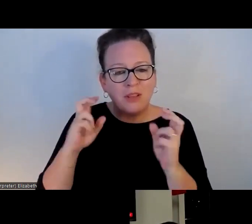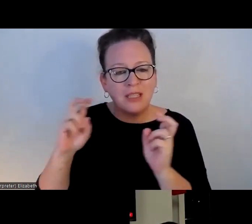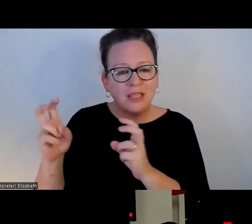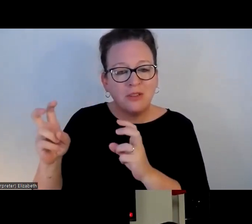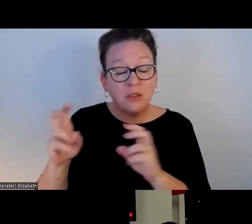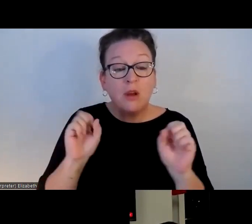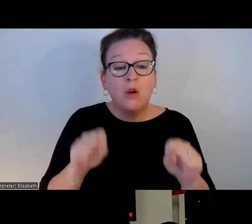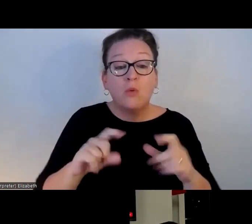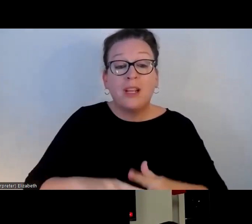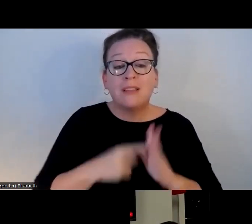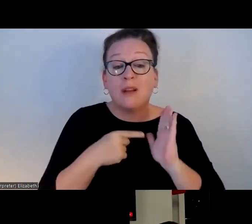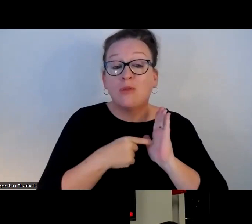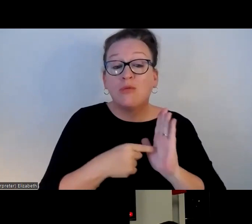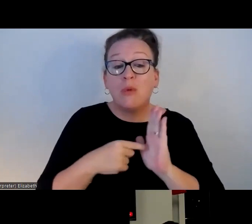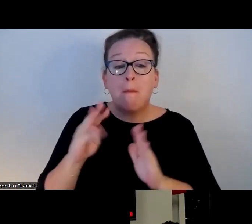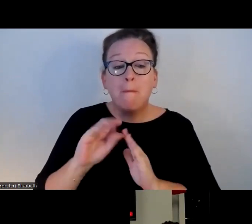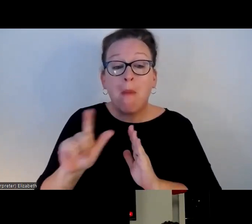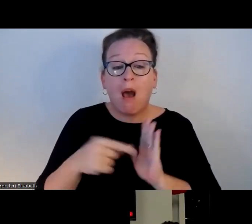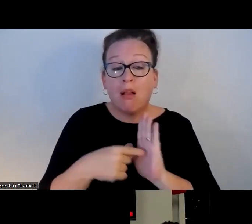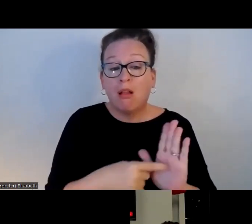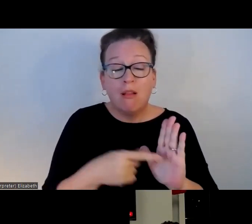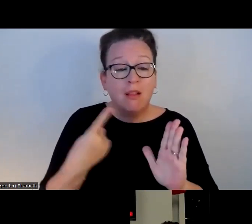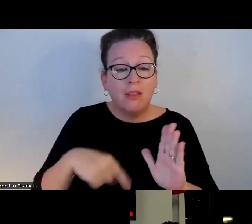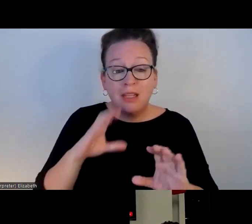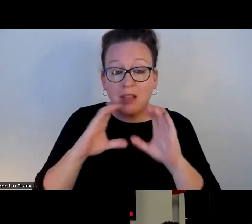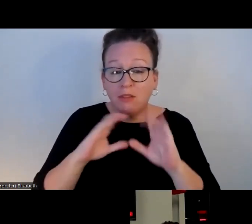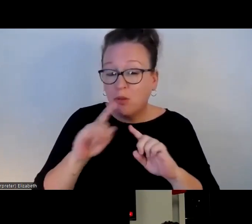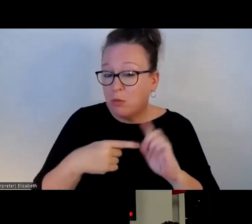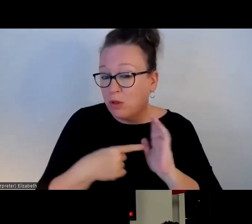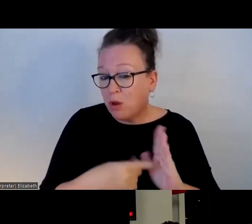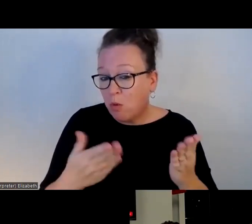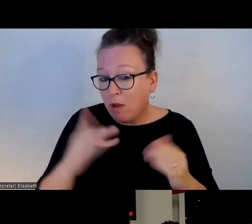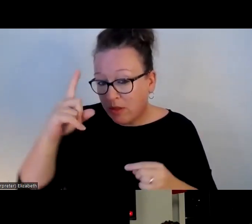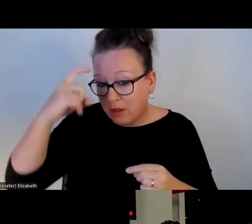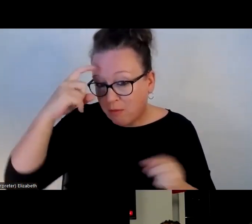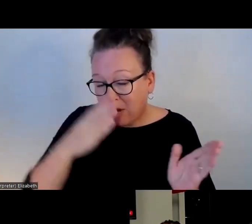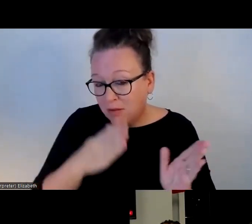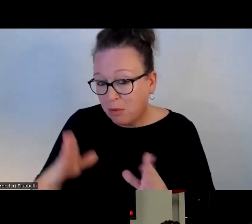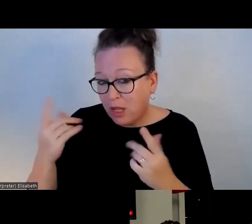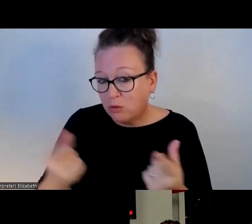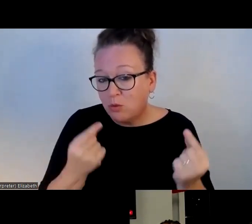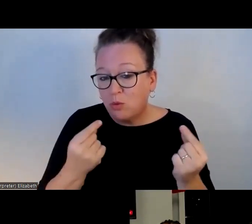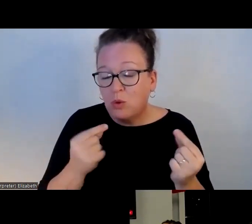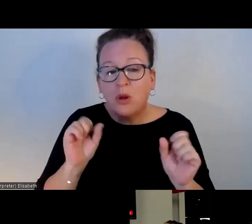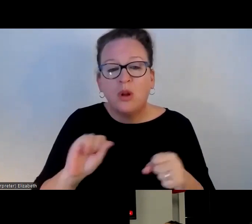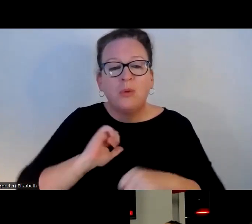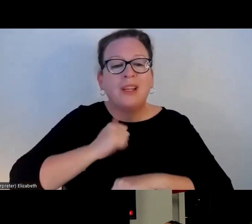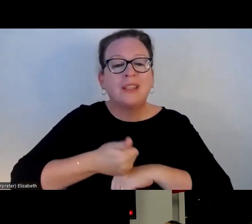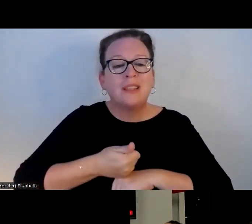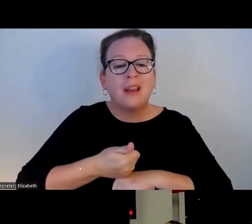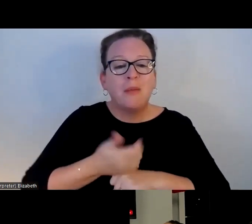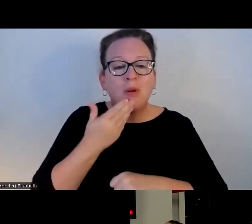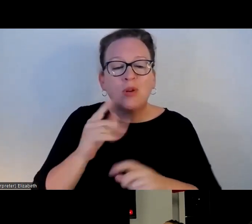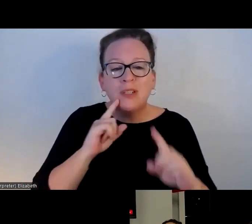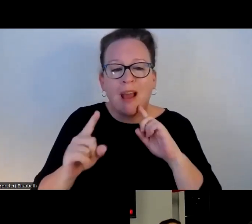conversation when we're reviewing what government is planning to do, what agencies are planning to do, to kind of create that dialogue, that opportunity for dialogue.